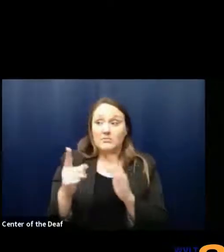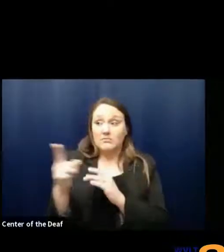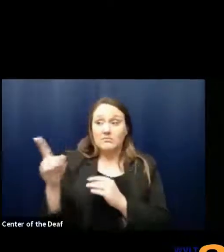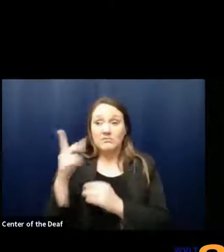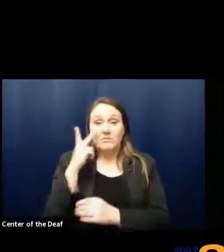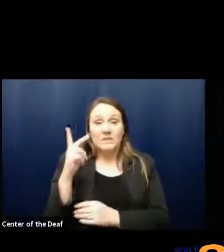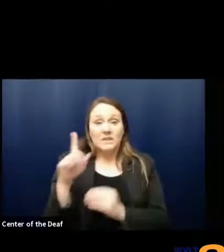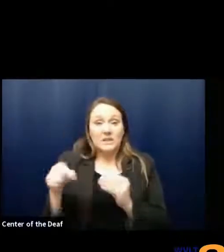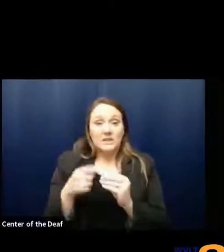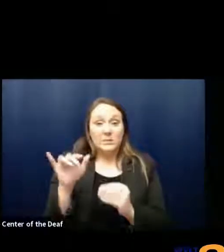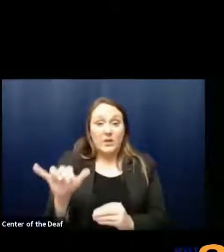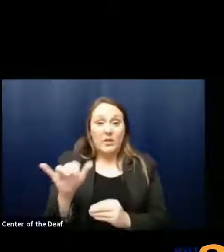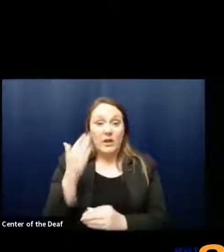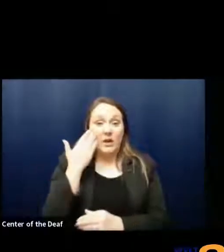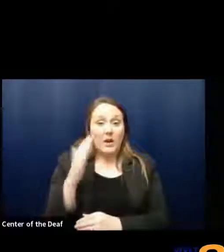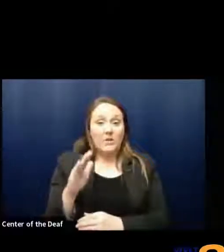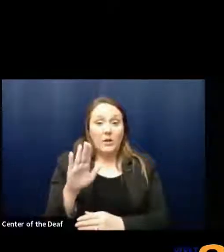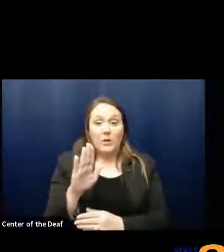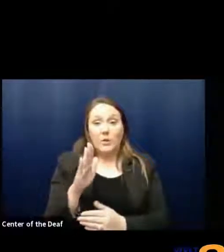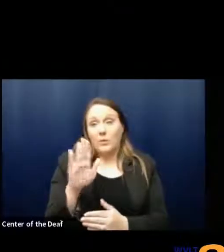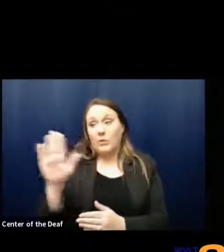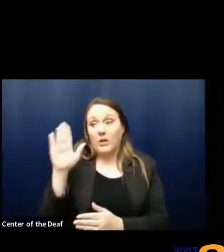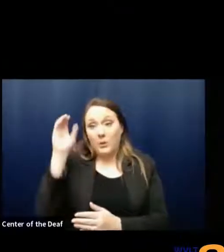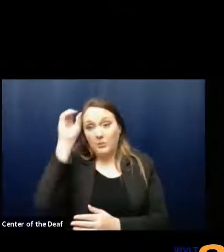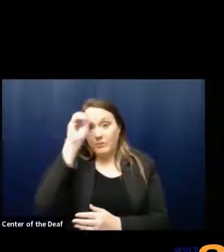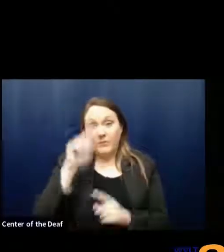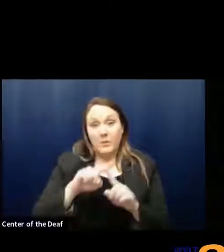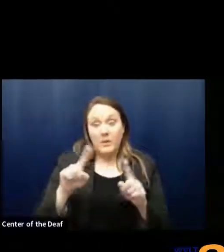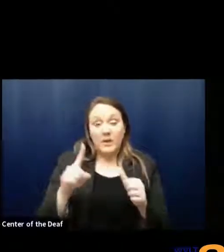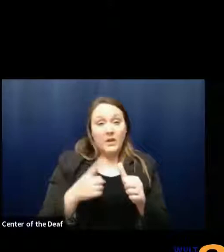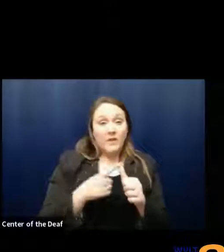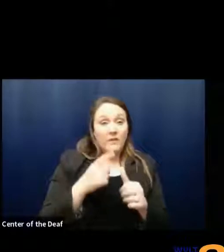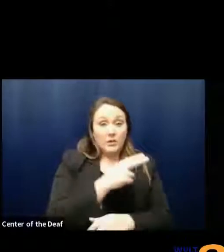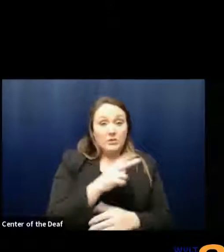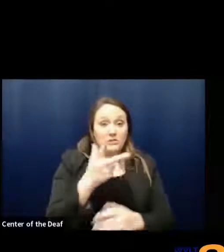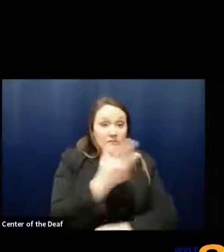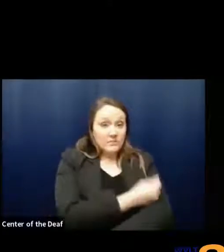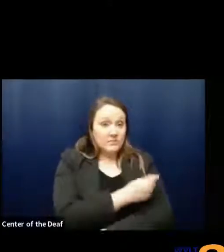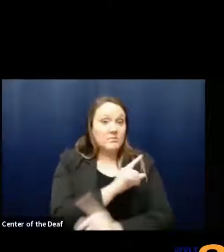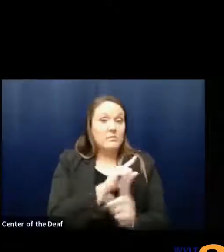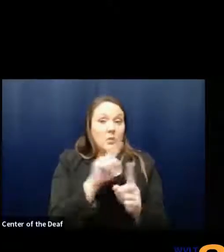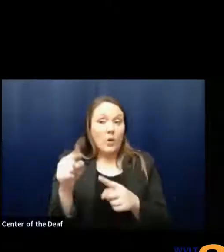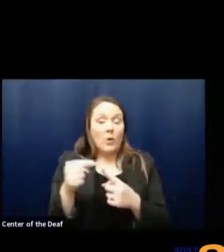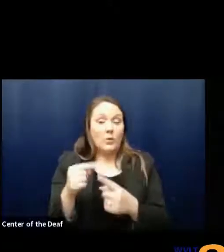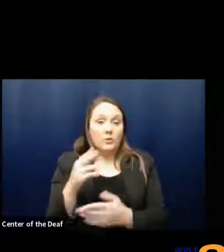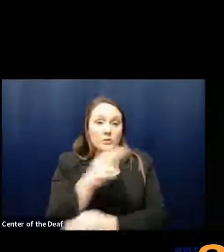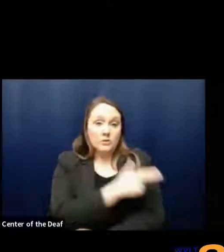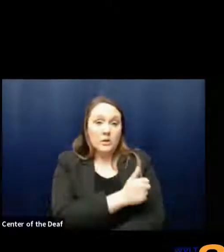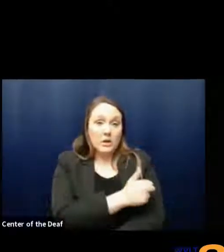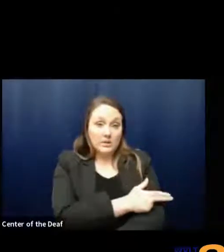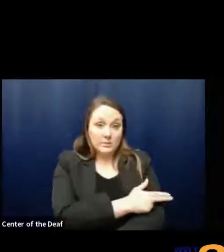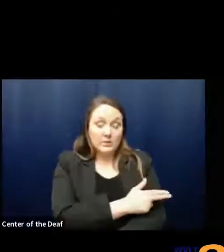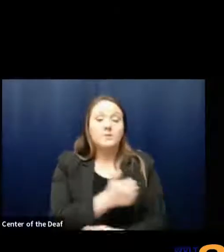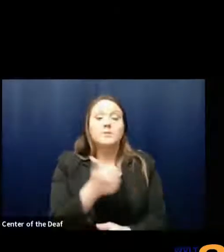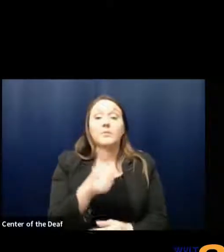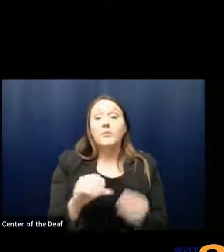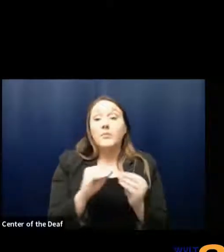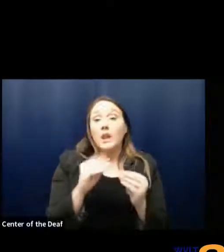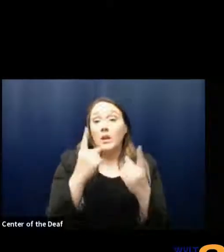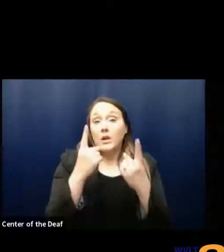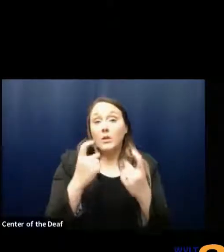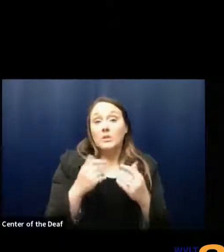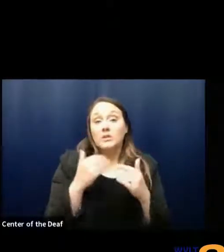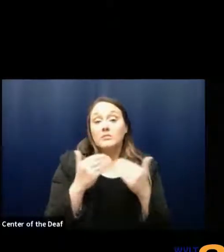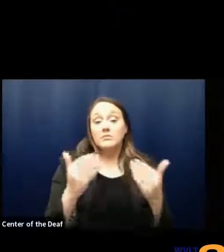that. I don't know what the take will be, but as I said, the initial vaccines are going to the hospitals. Any further questions, please go ahead and submit